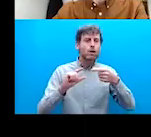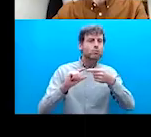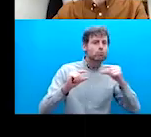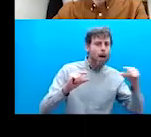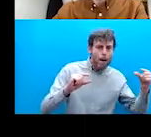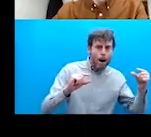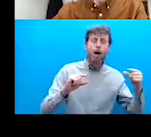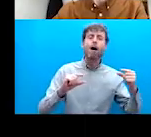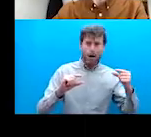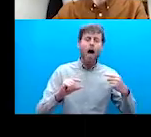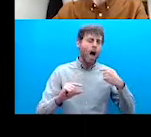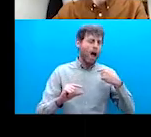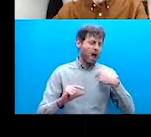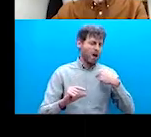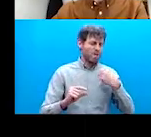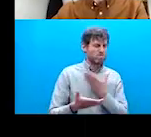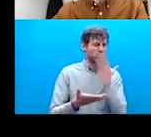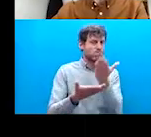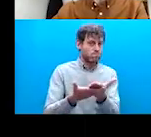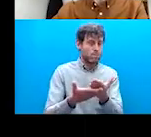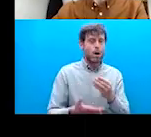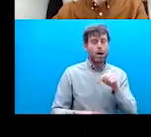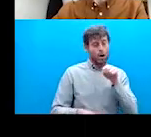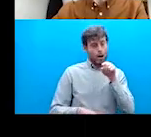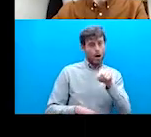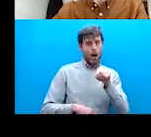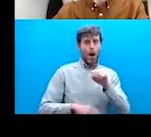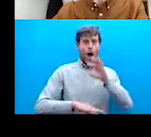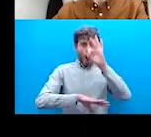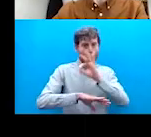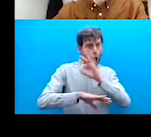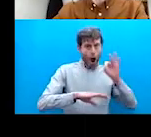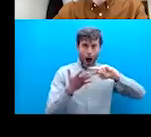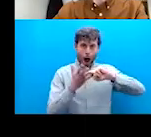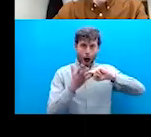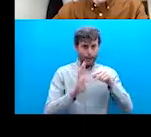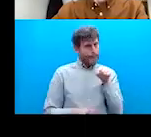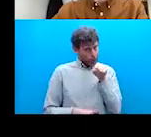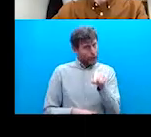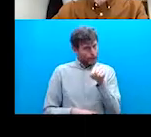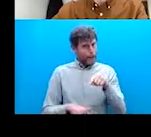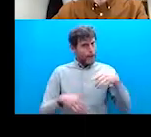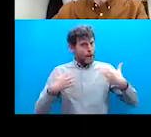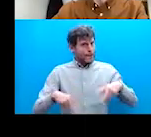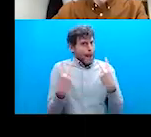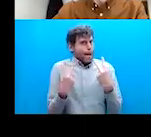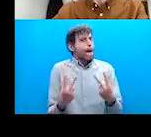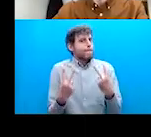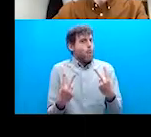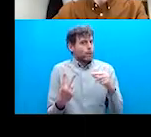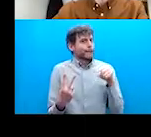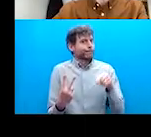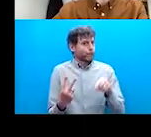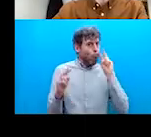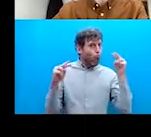that architectures are going to be important in the future to understand the complexity of language